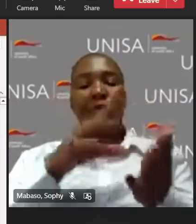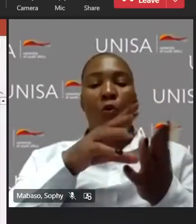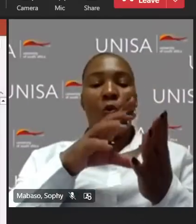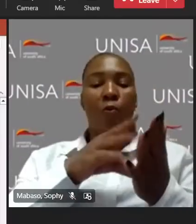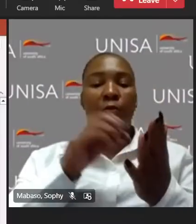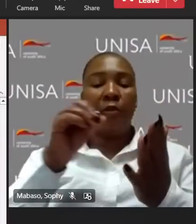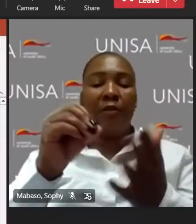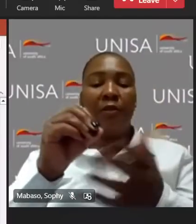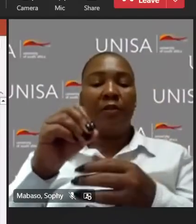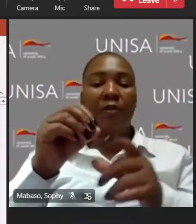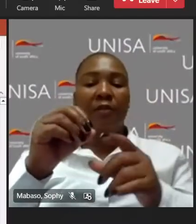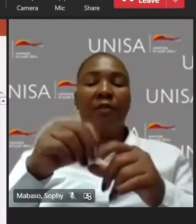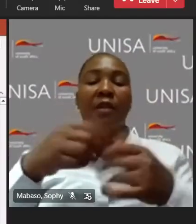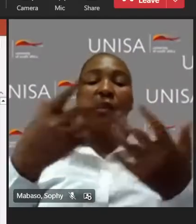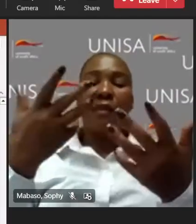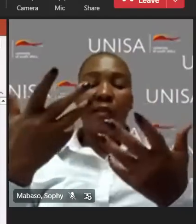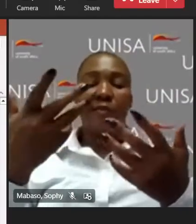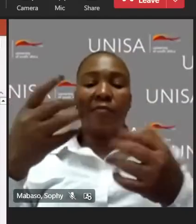In the case of where